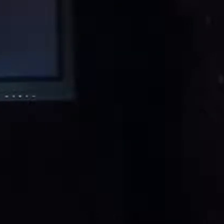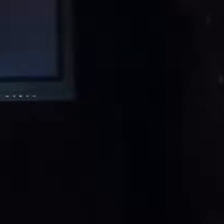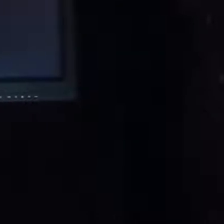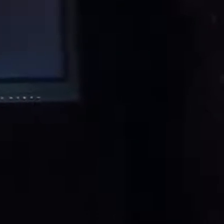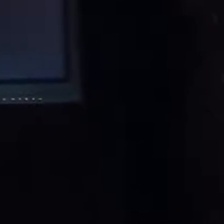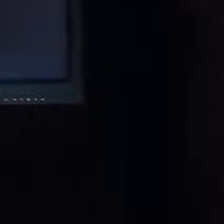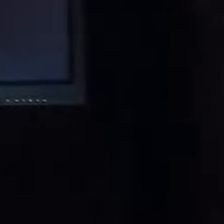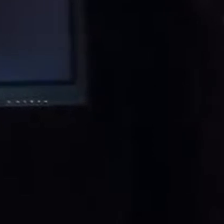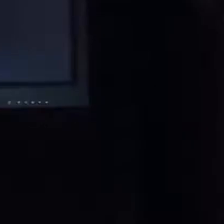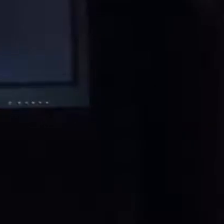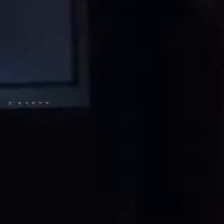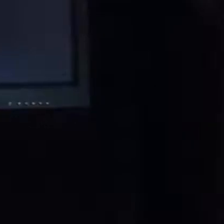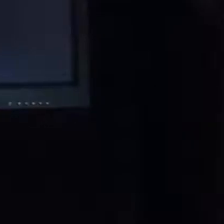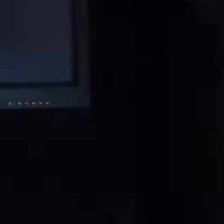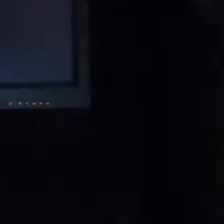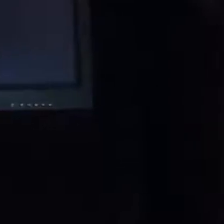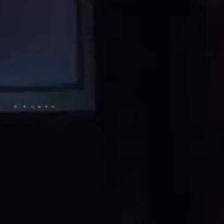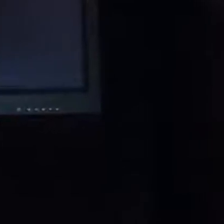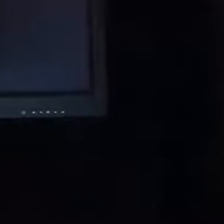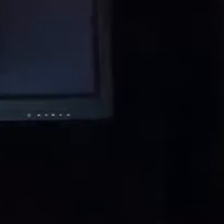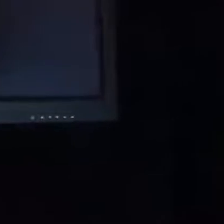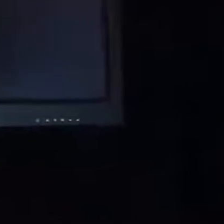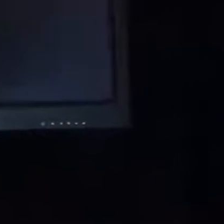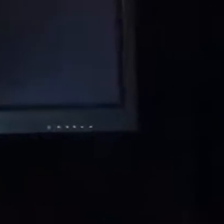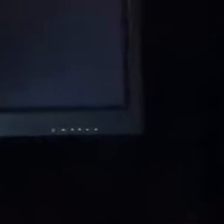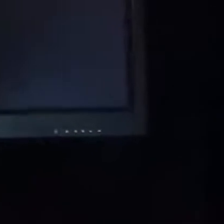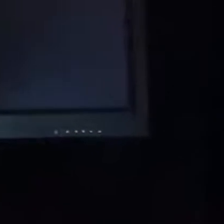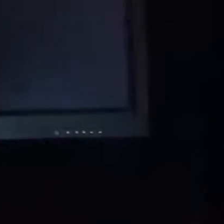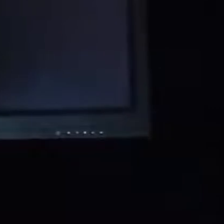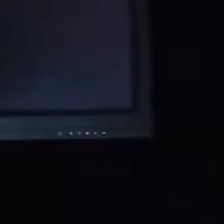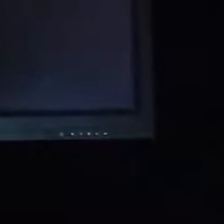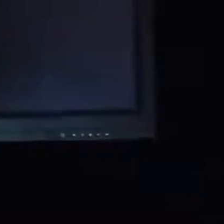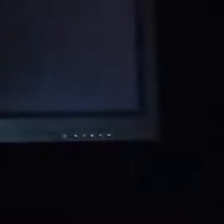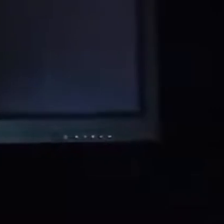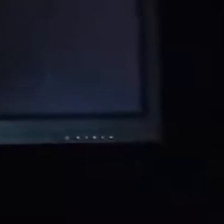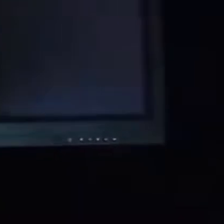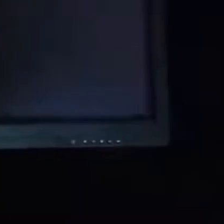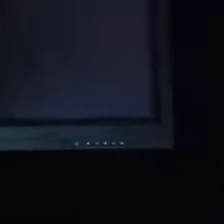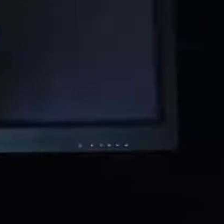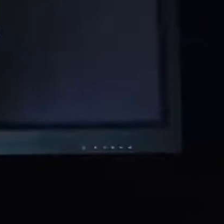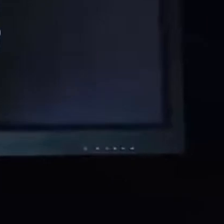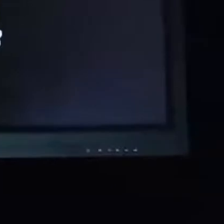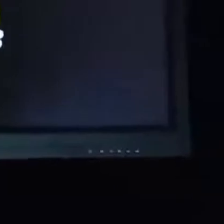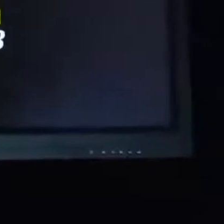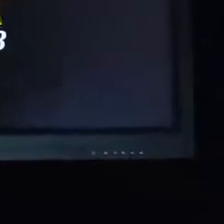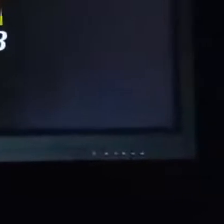perpendicular, like the lines that I'm going to show you. You remember that when you have the box in the corner,